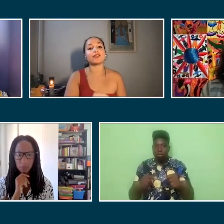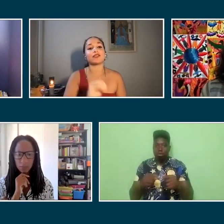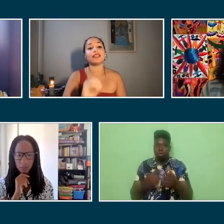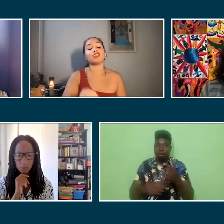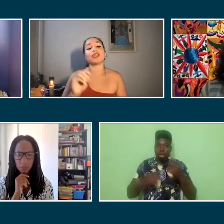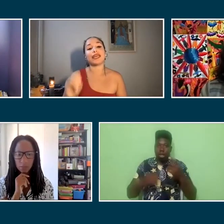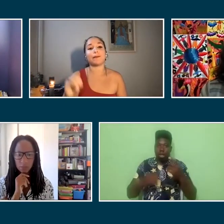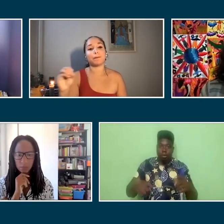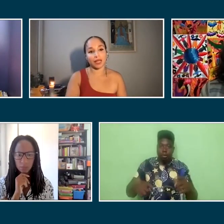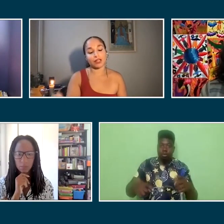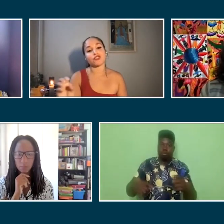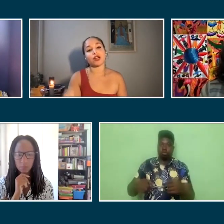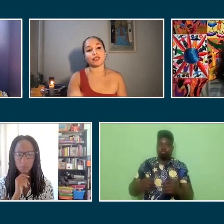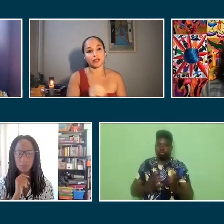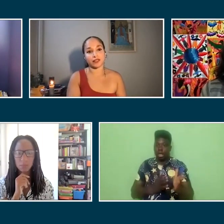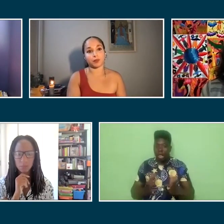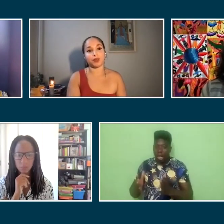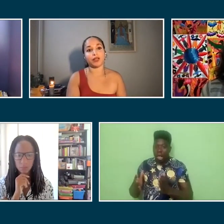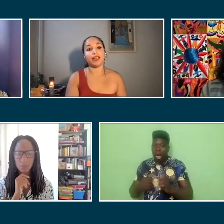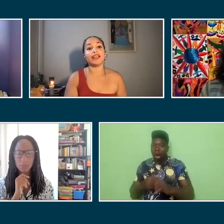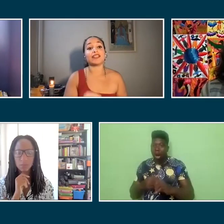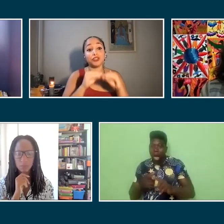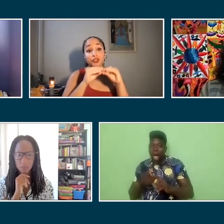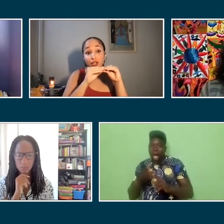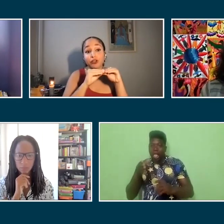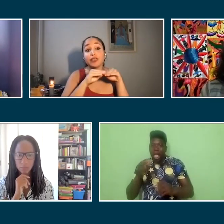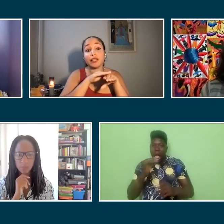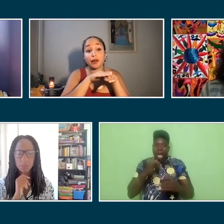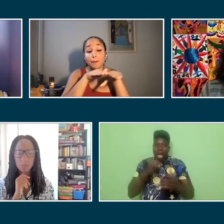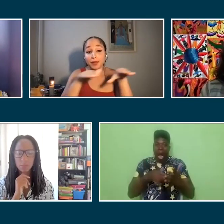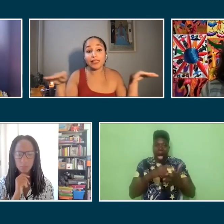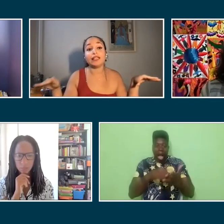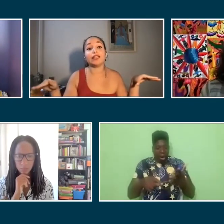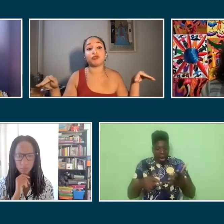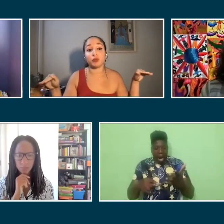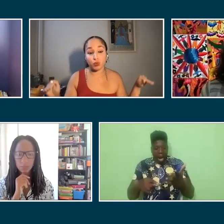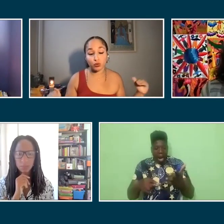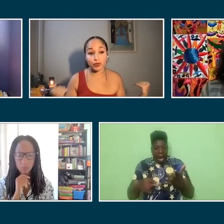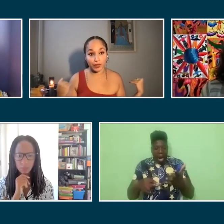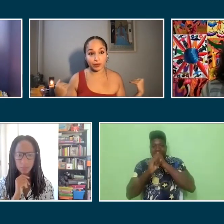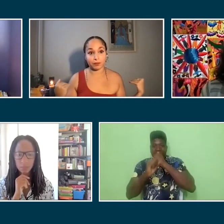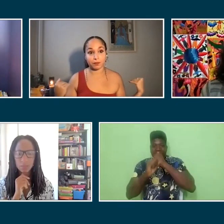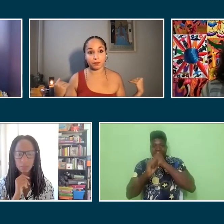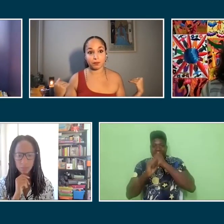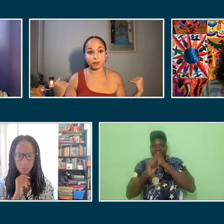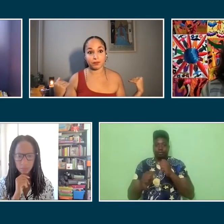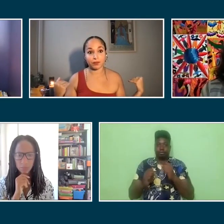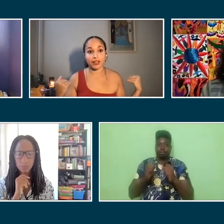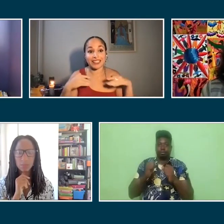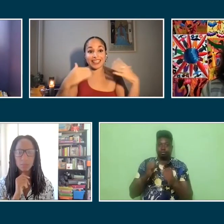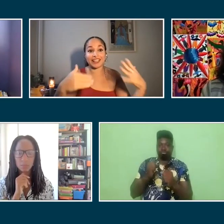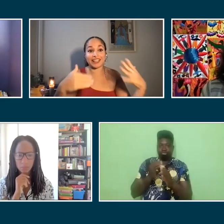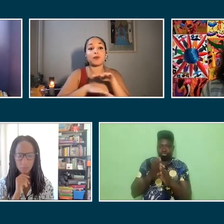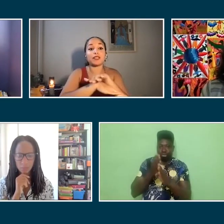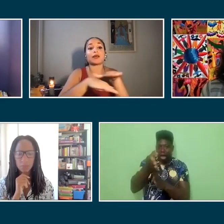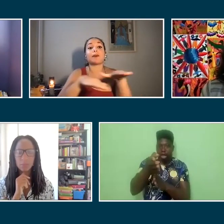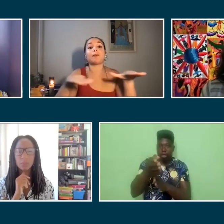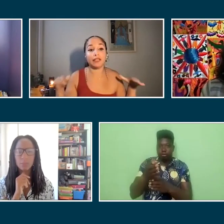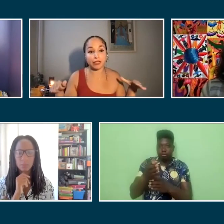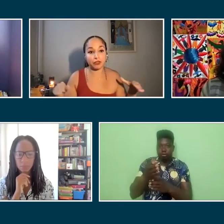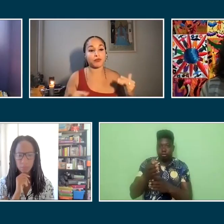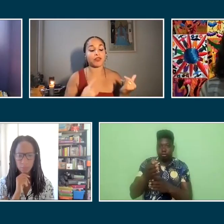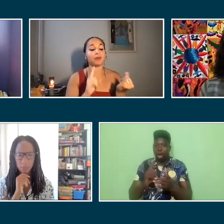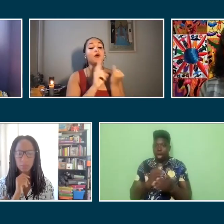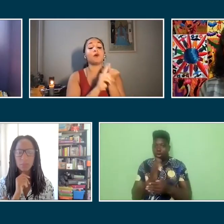is when there's a cancellation campaign directed at someone. It's to literally completely remove them. Right? To